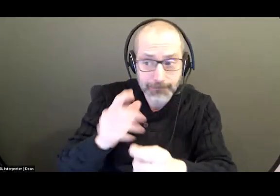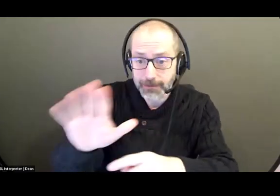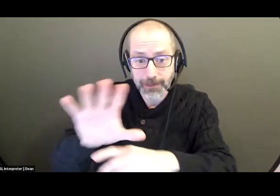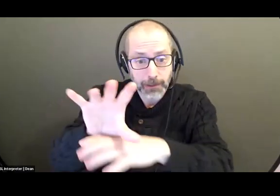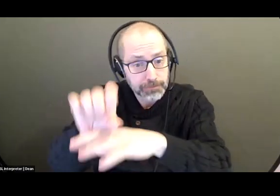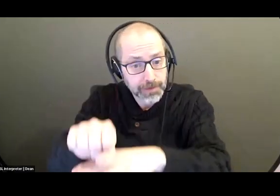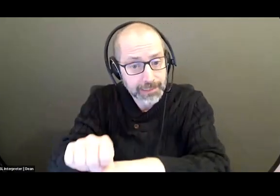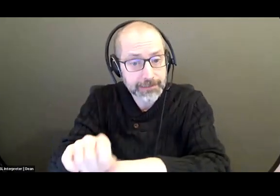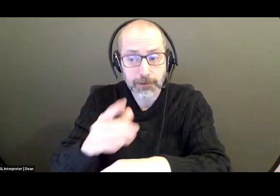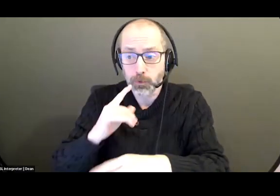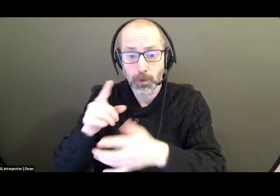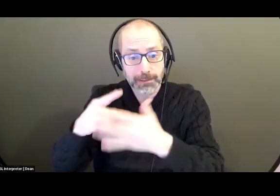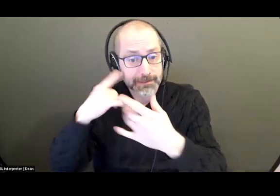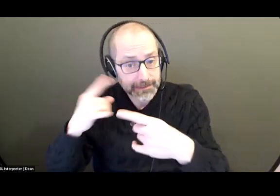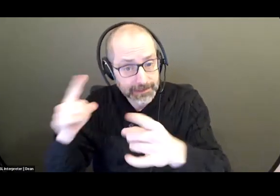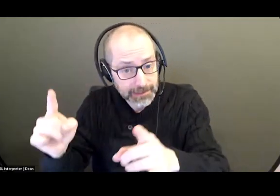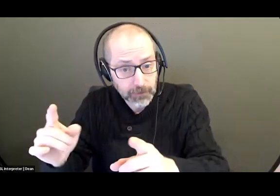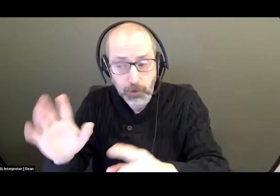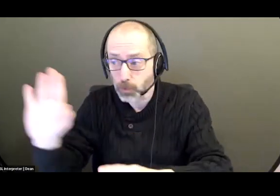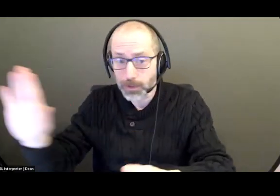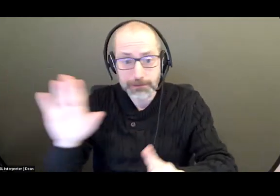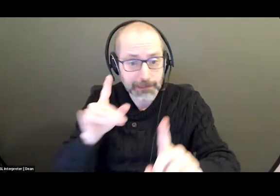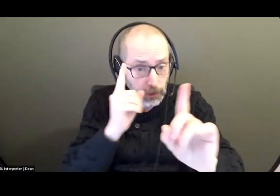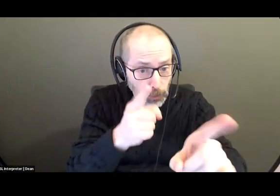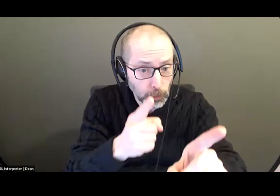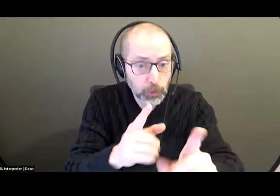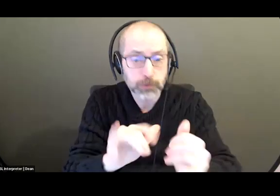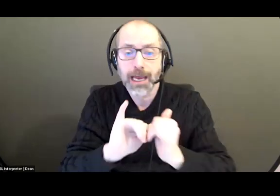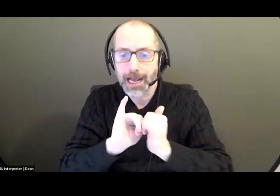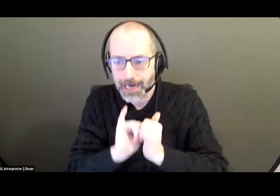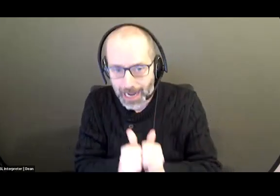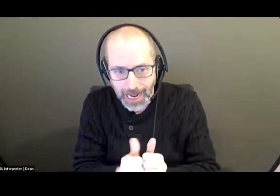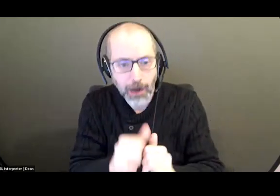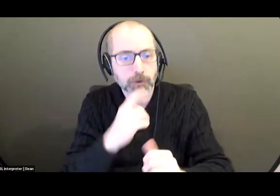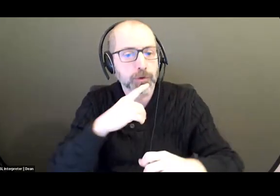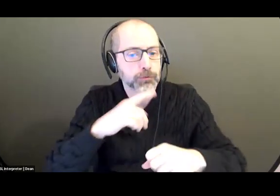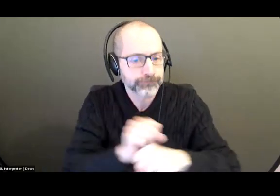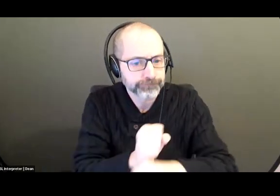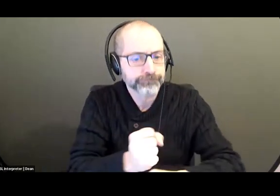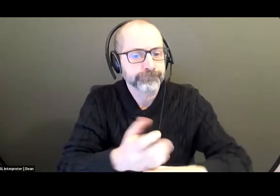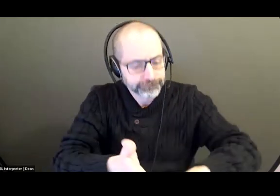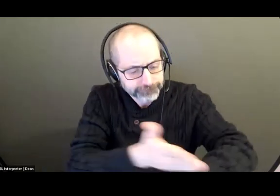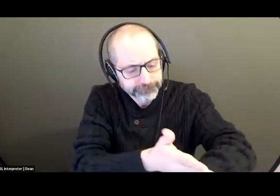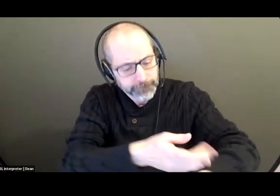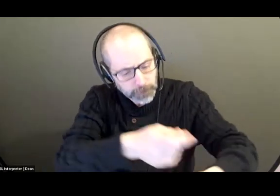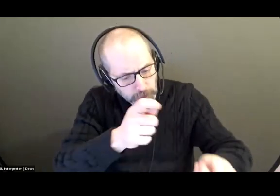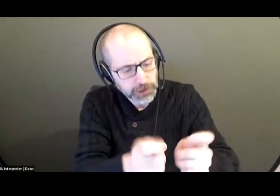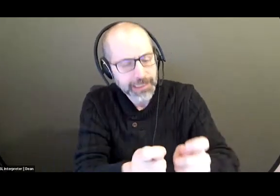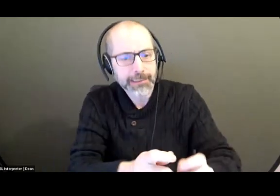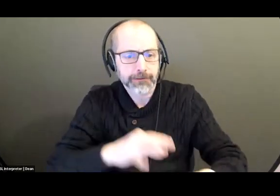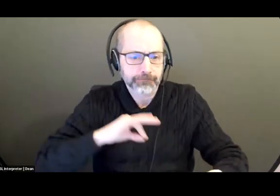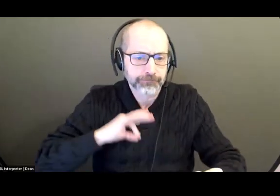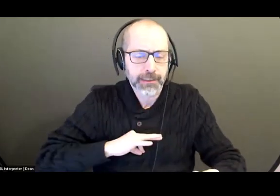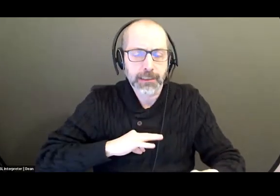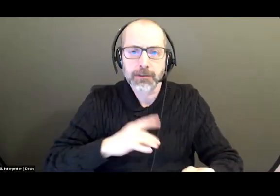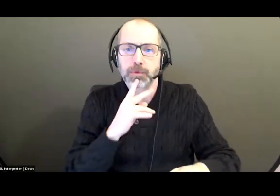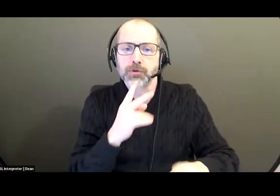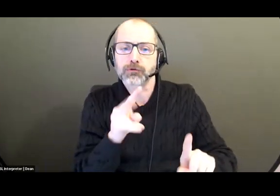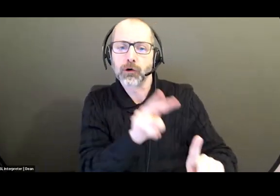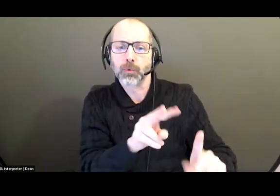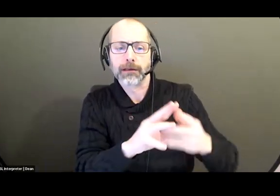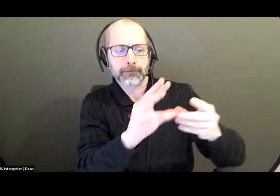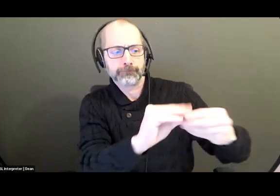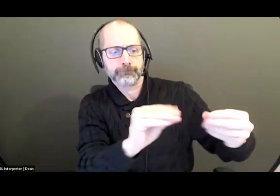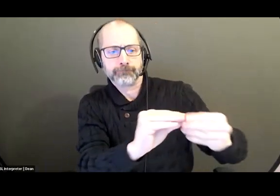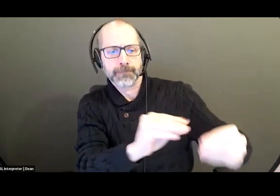health equity into practice, from what worked well, where were there tensions, and what helped to create meaningful